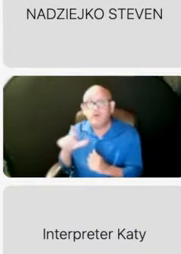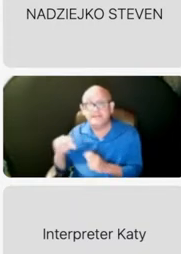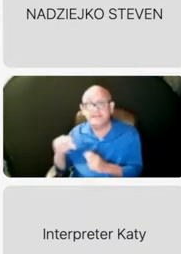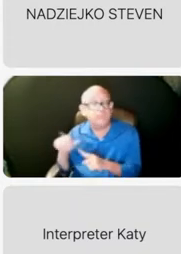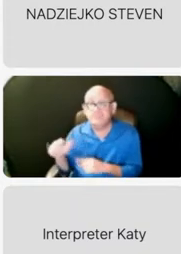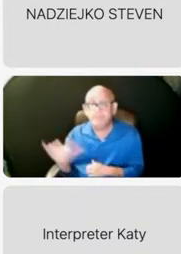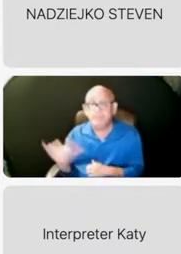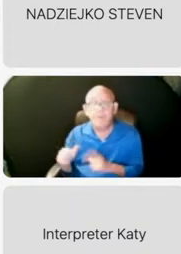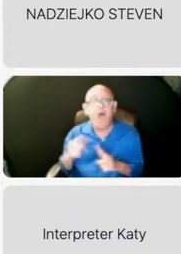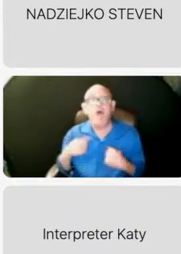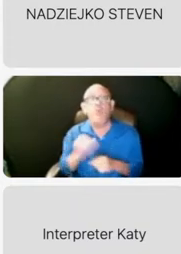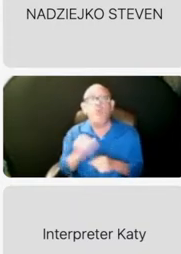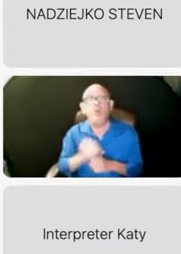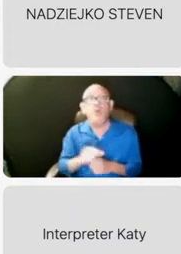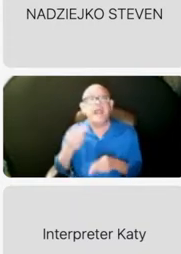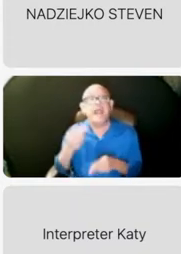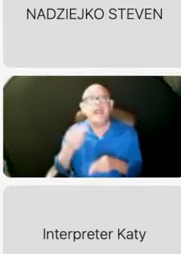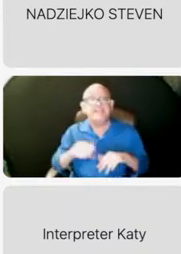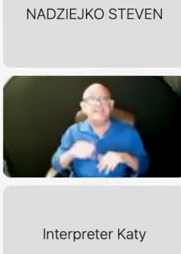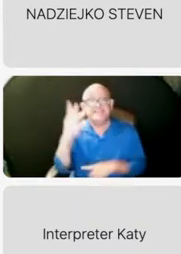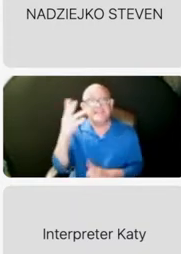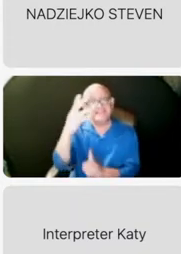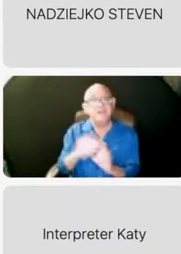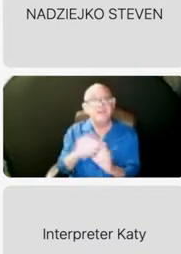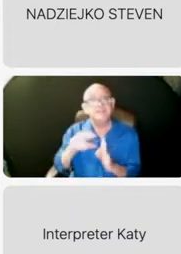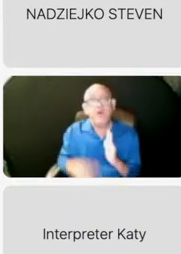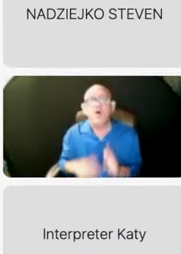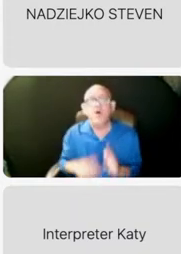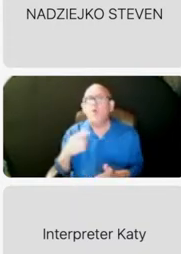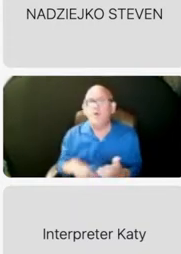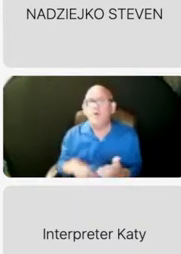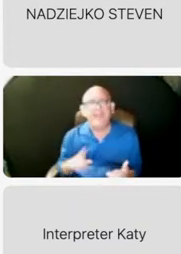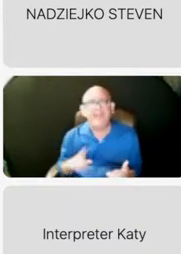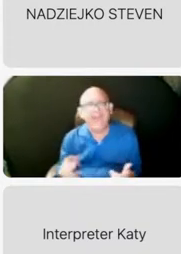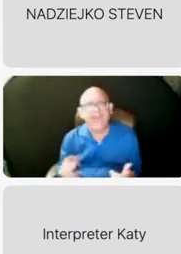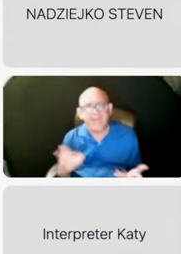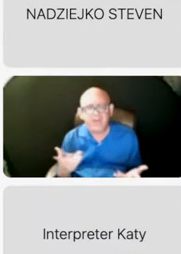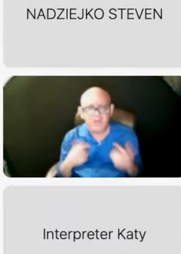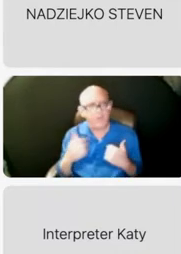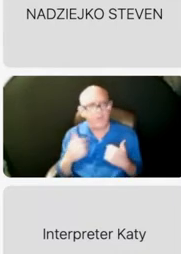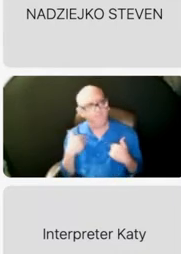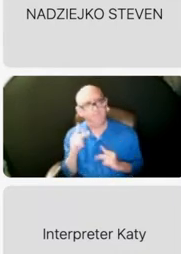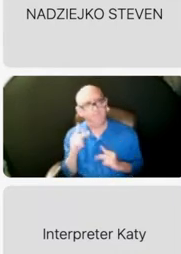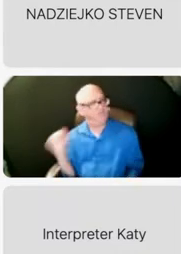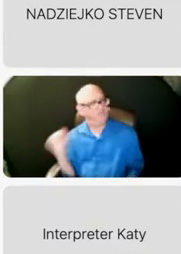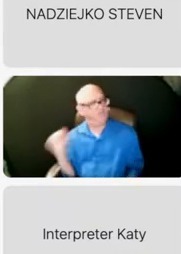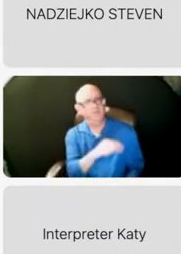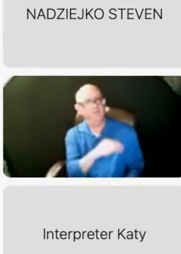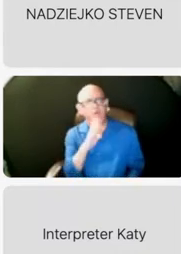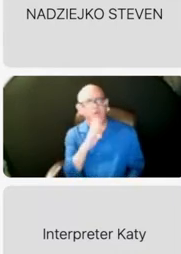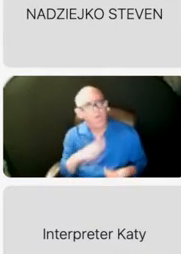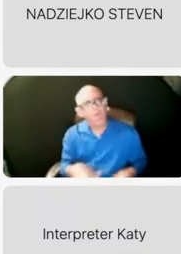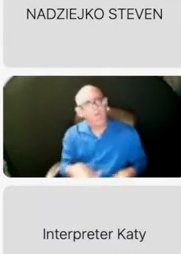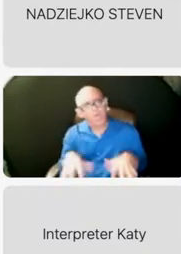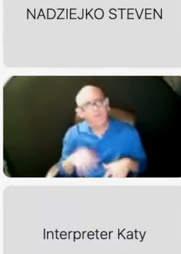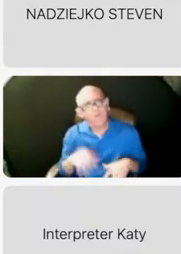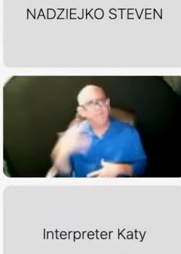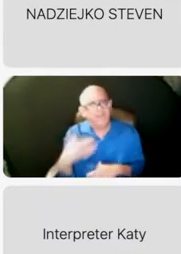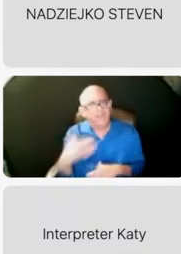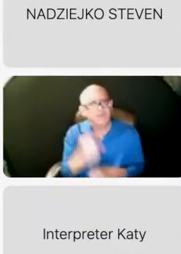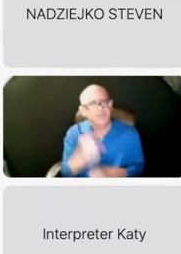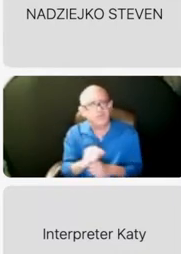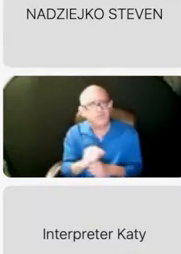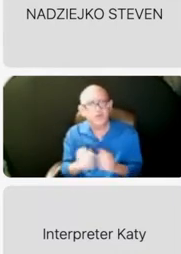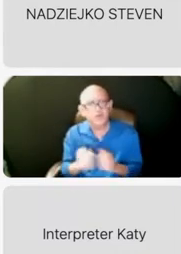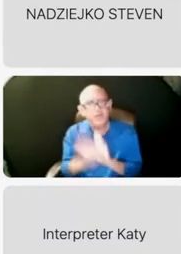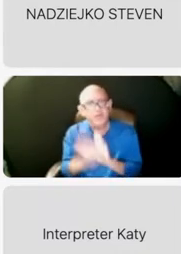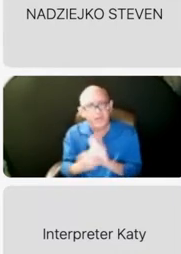than six months what the heck is going on in this district that you got people like that who's giving you guys a lot of years described just under want to say it's